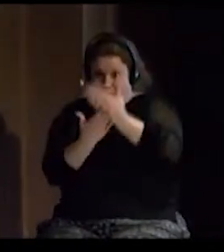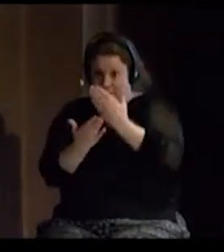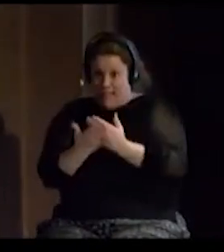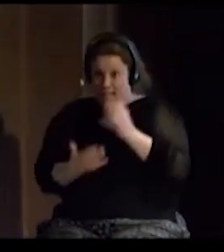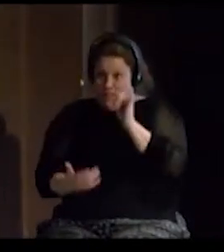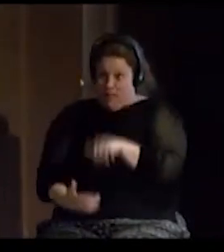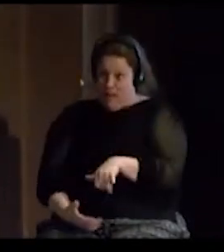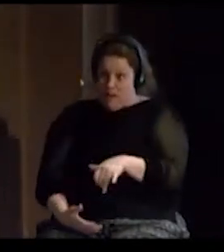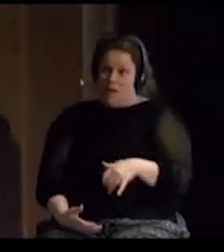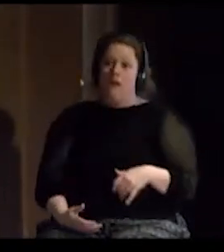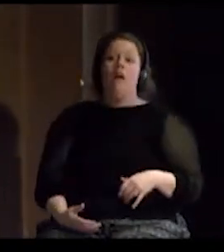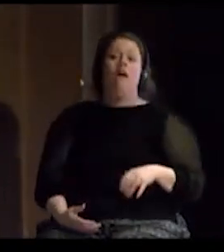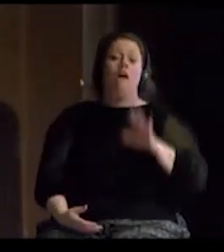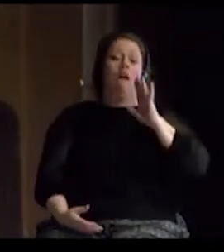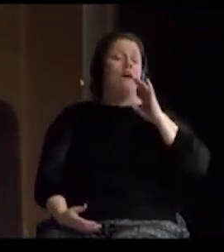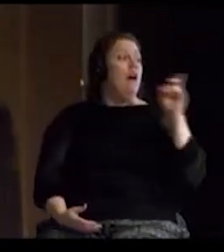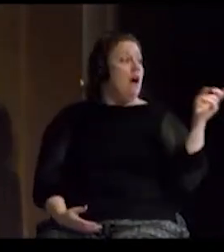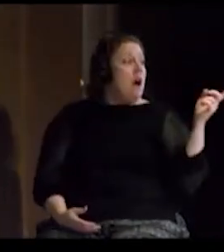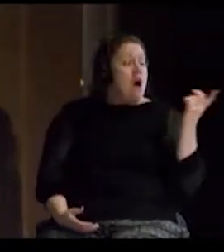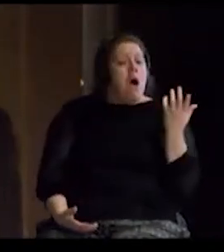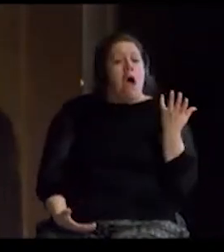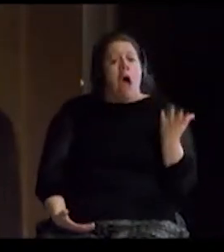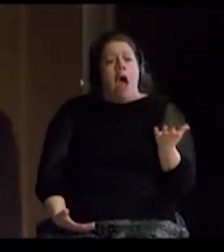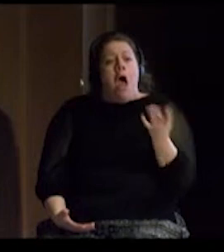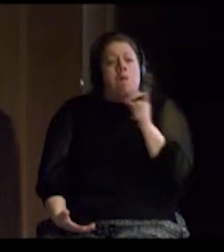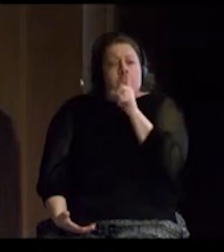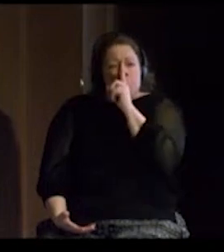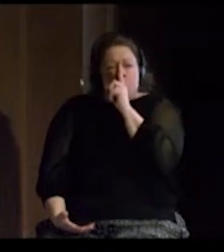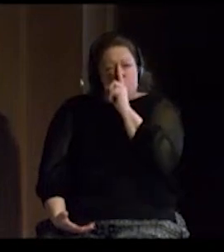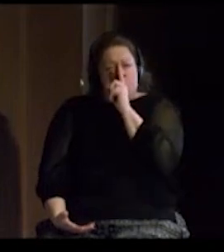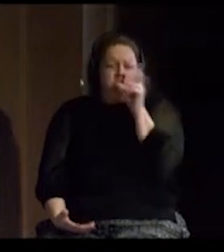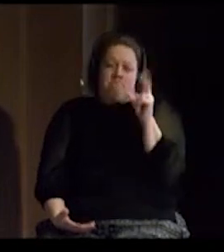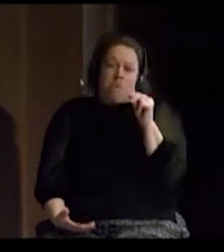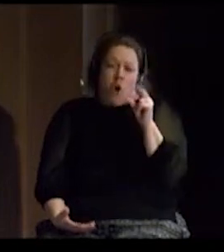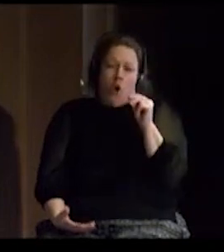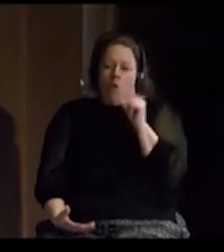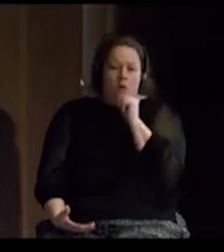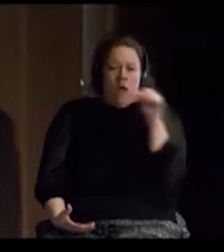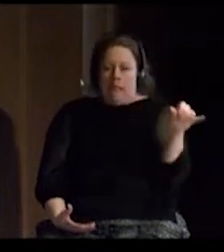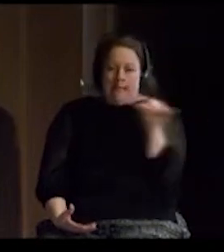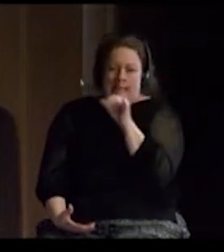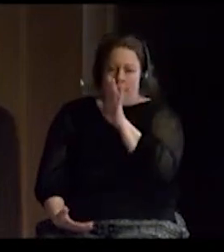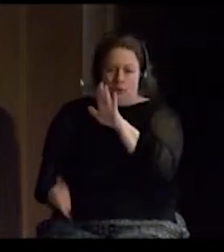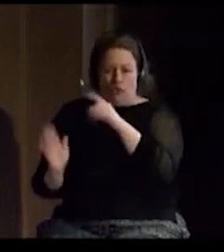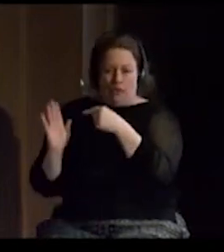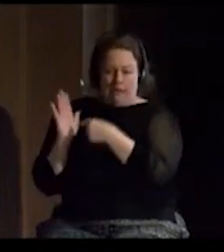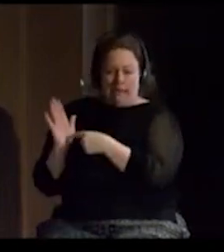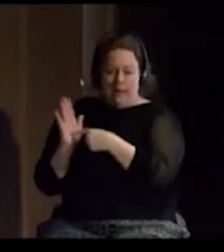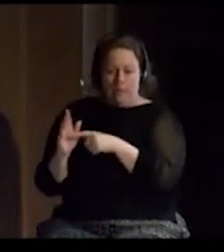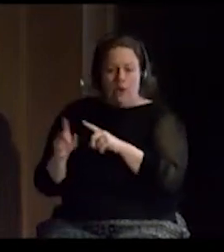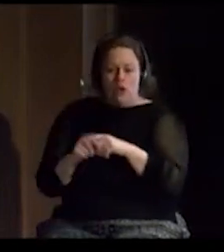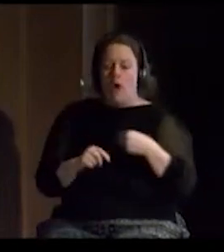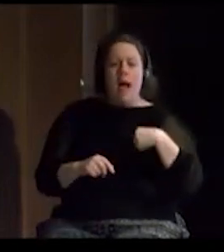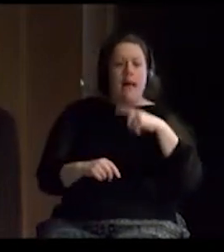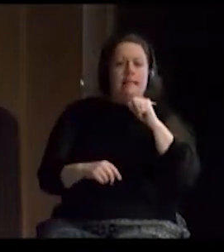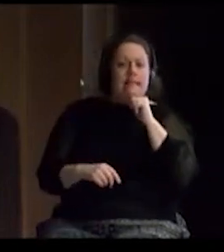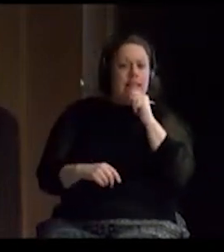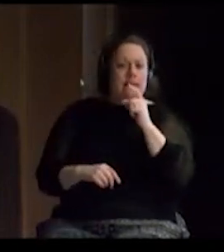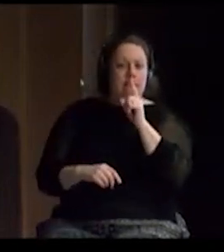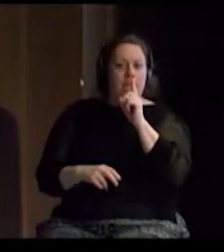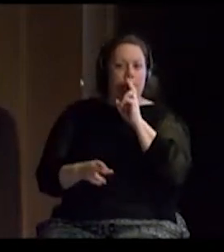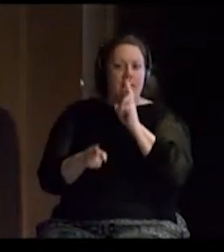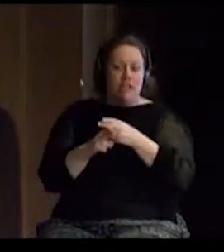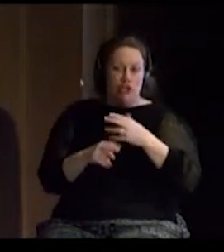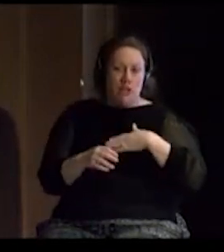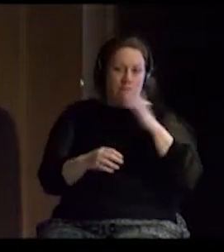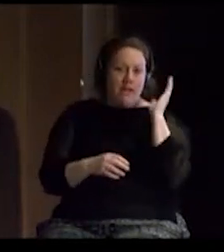Sure. So not exactly like that. However, so I didn't mention in the talk, there was another